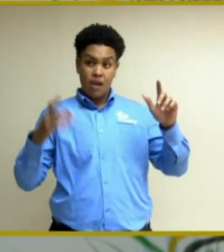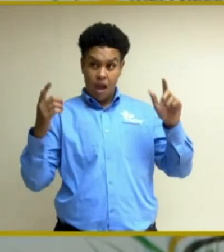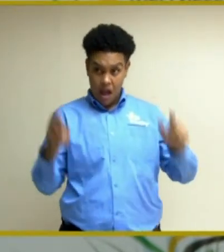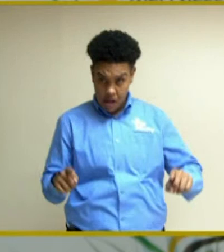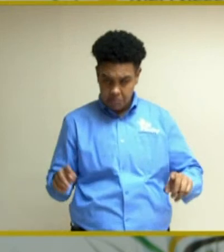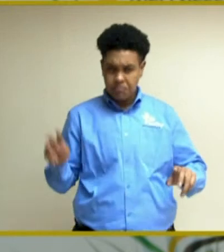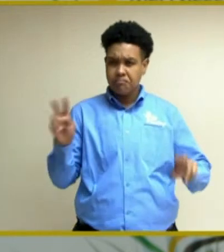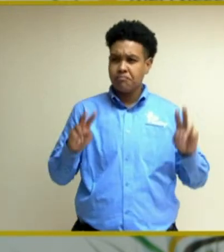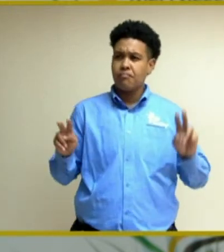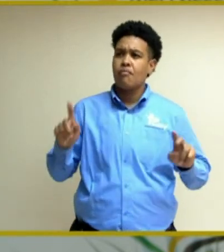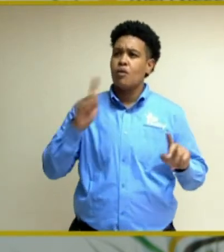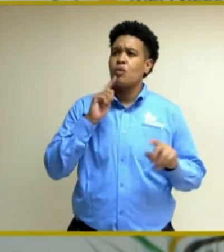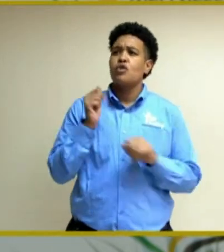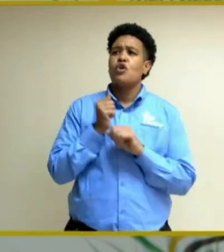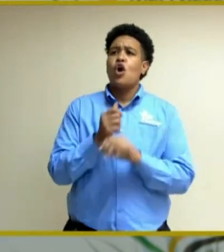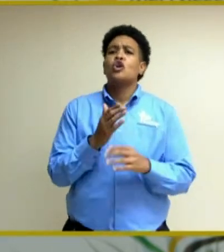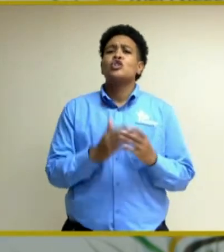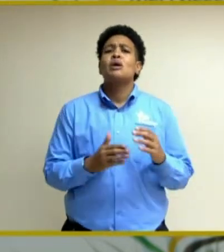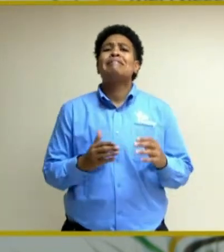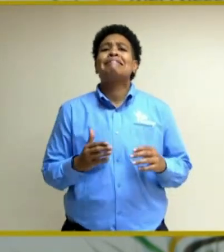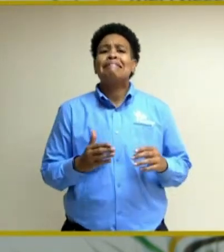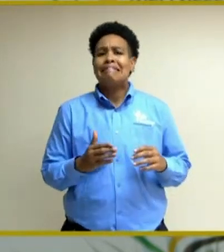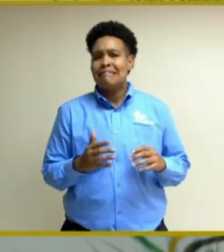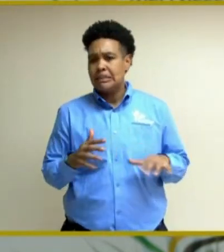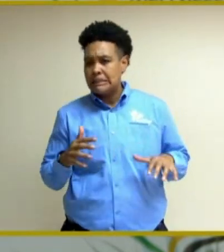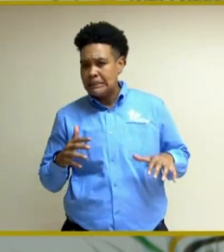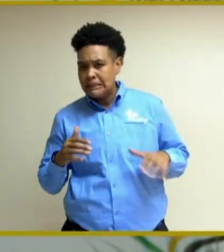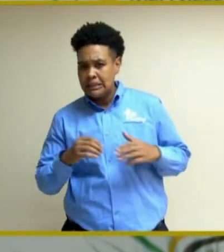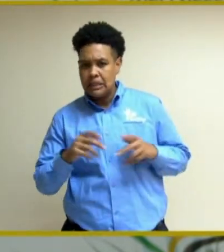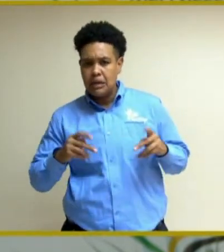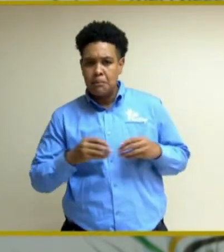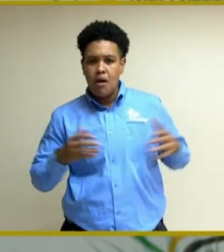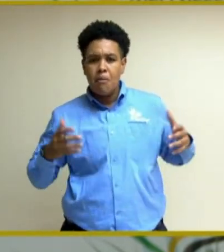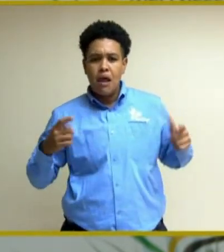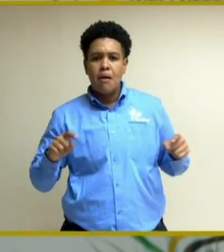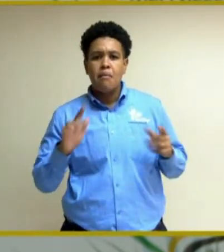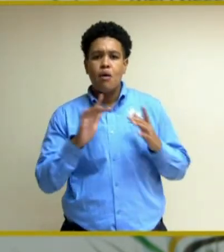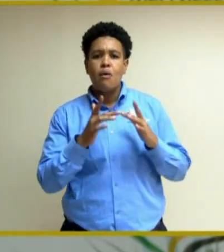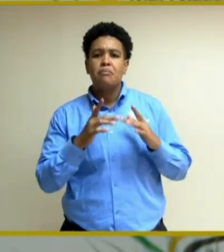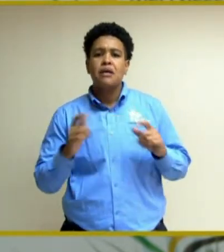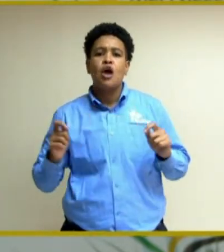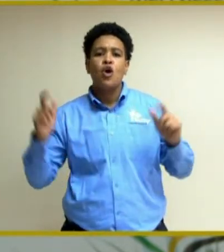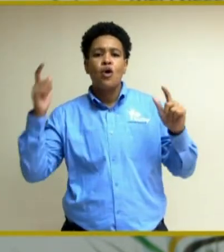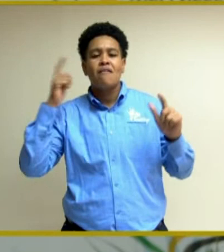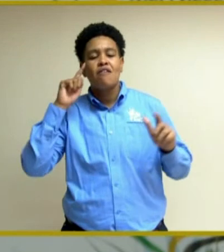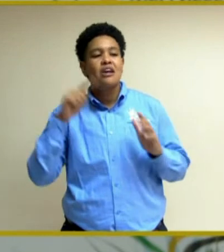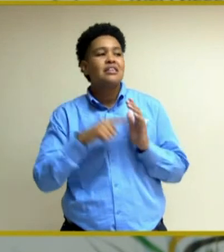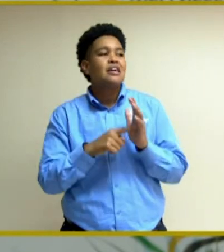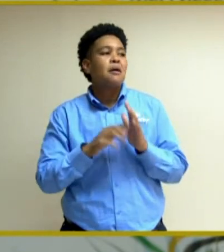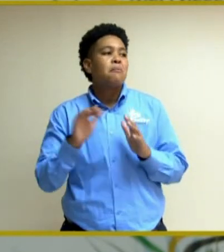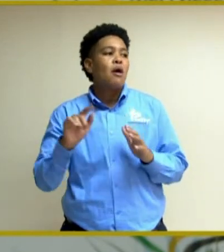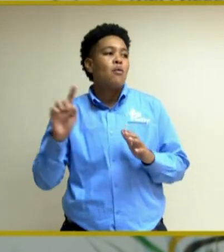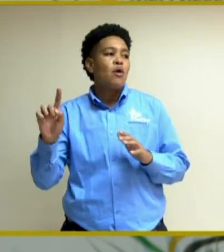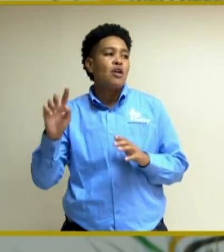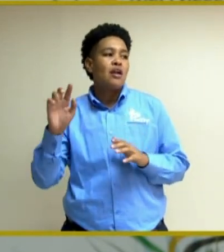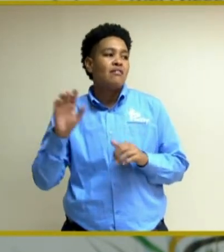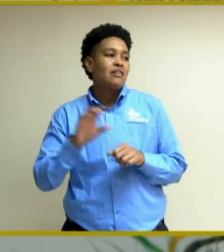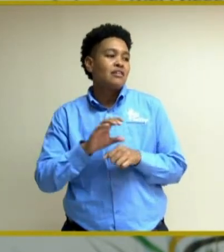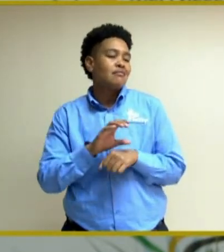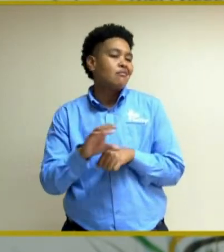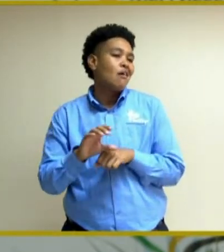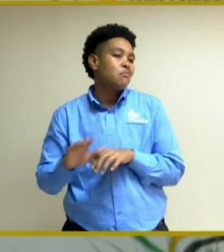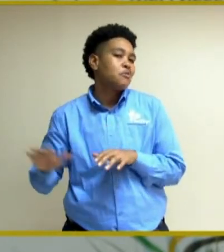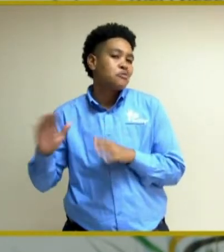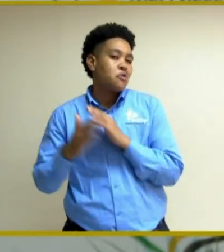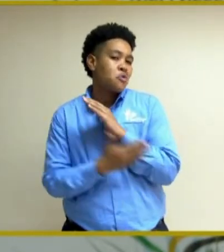occurrences which has created some anxieties within the population. A website going up, for example, by one of the regions, I think it was